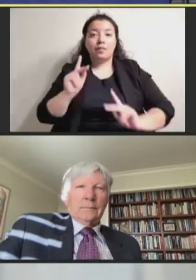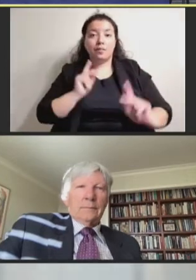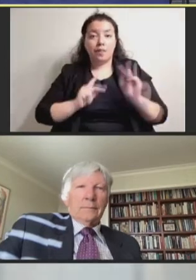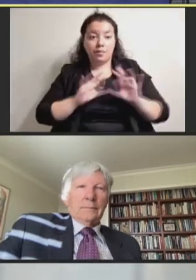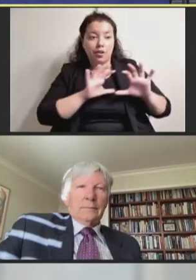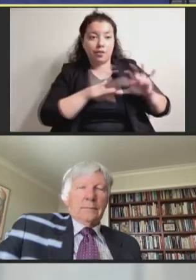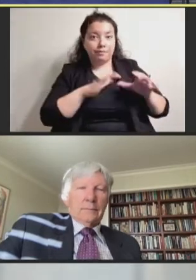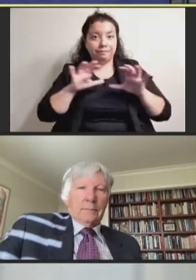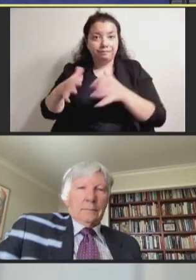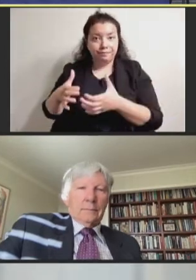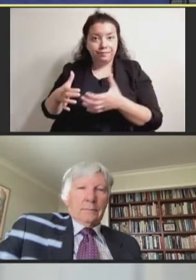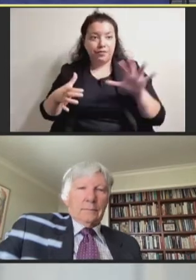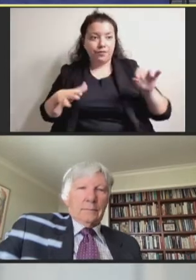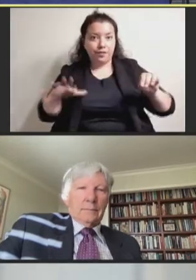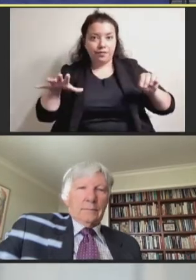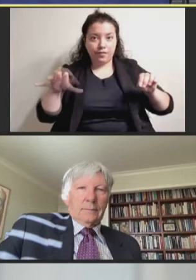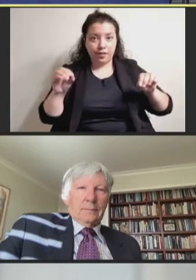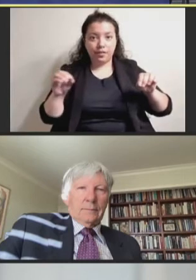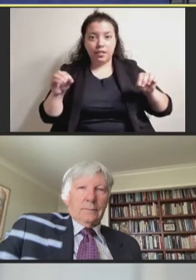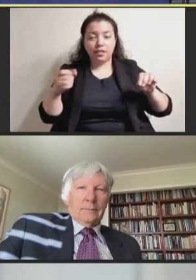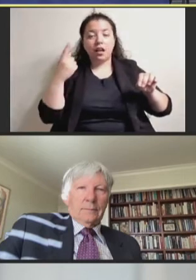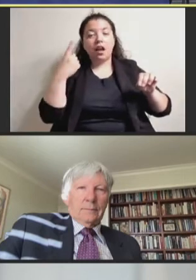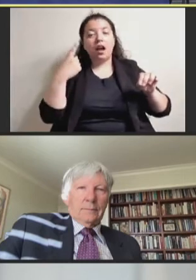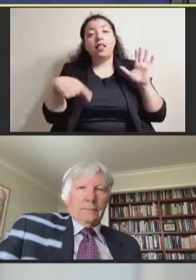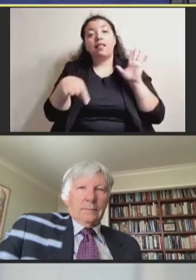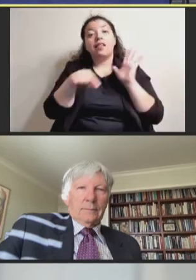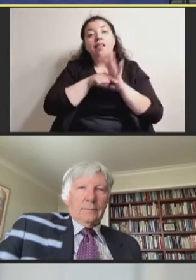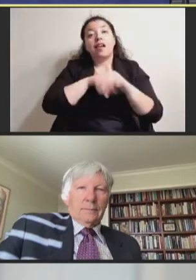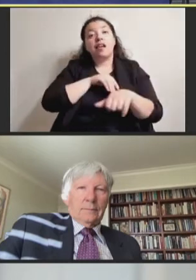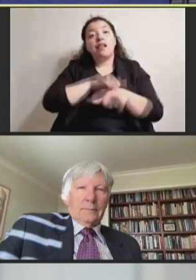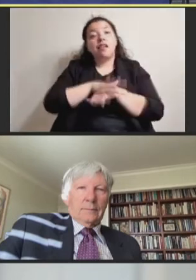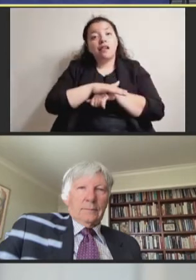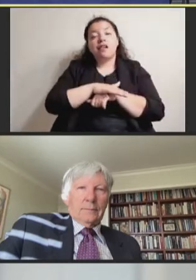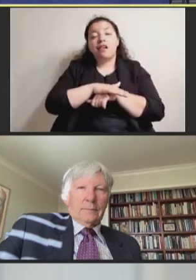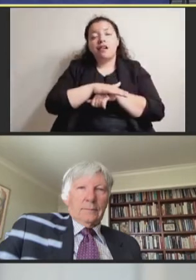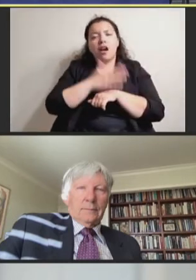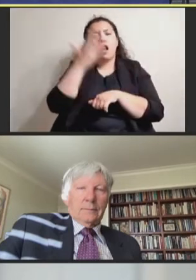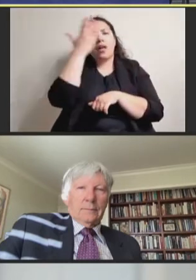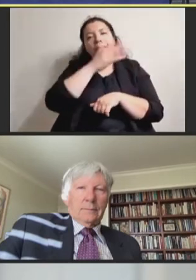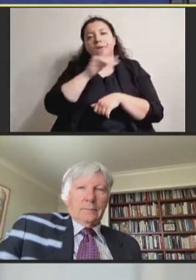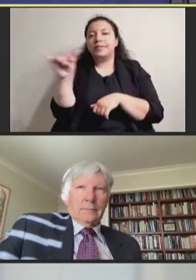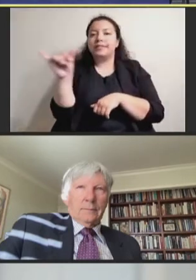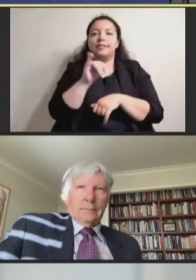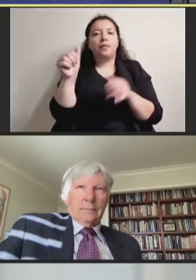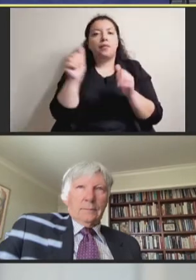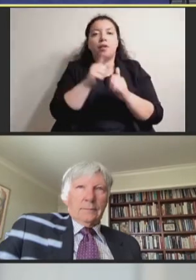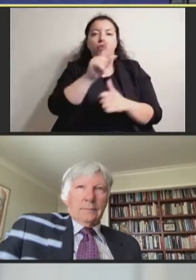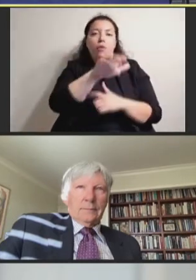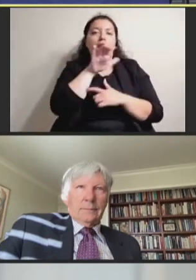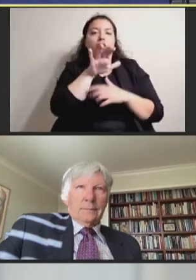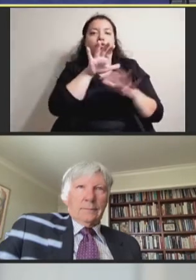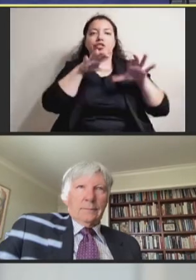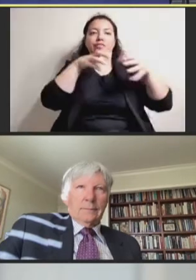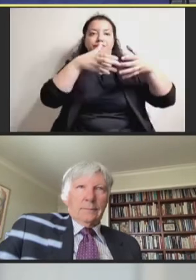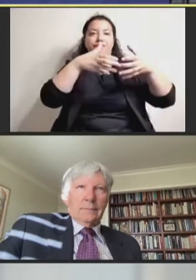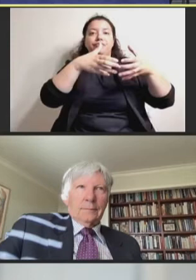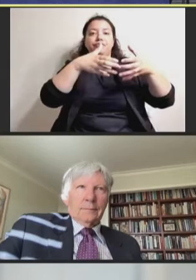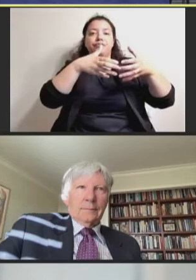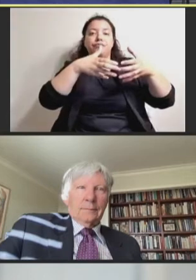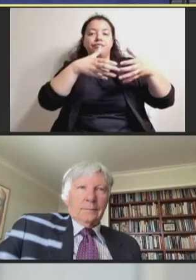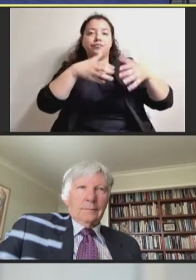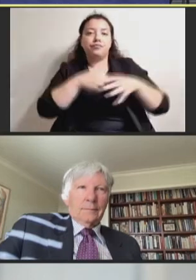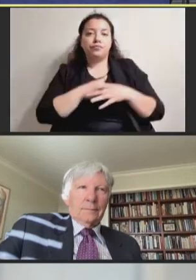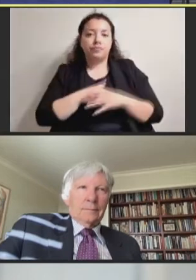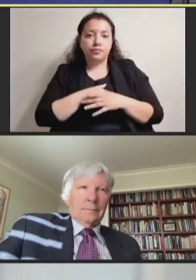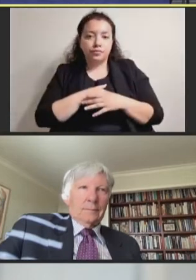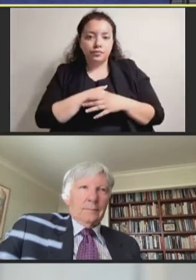events in that looked very similar to the 100 mics. The difference, though,